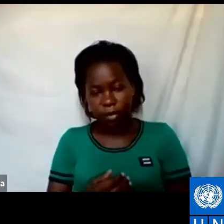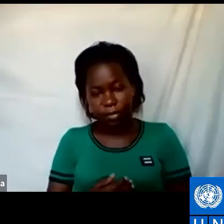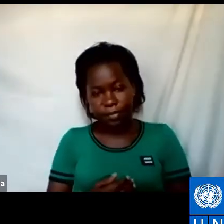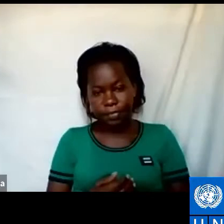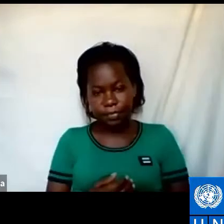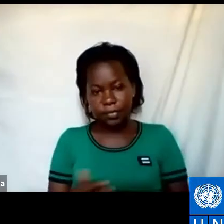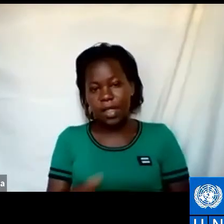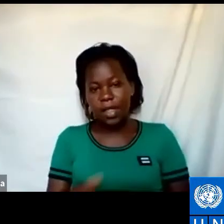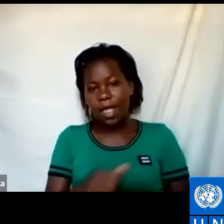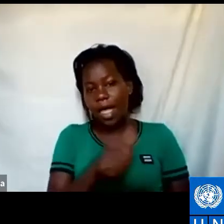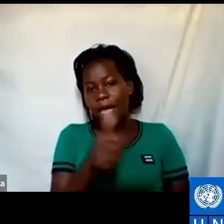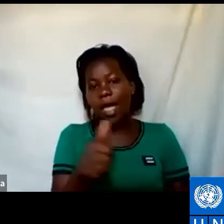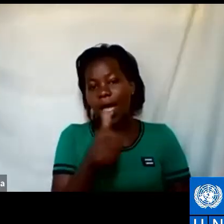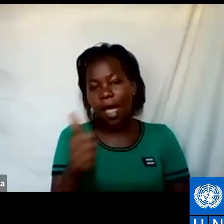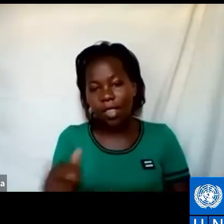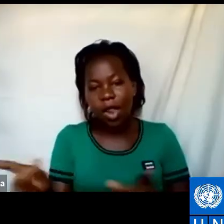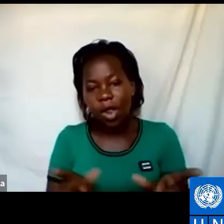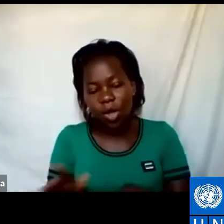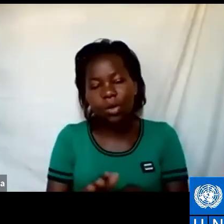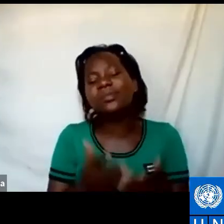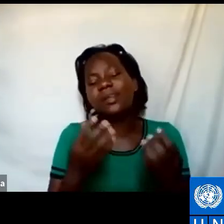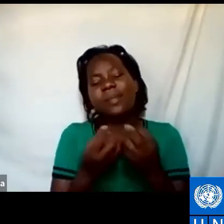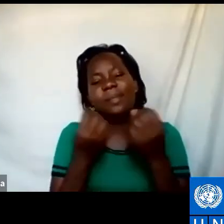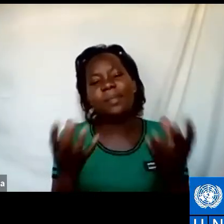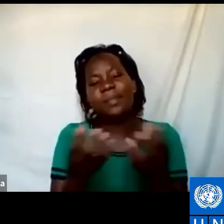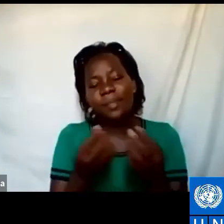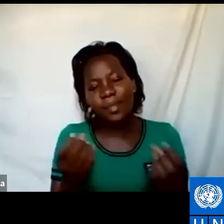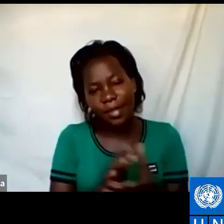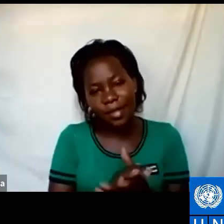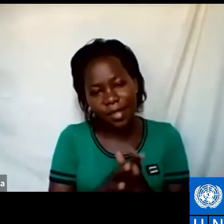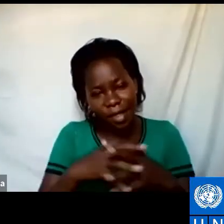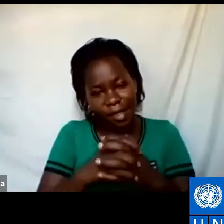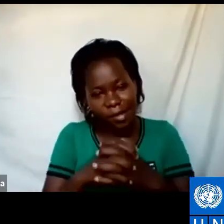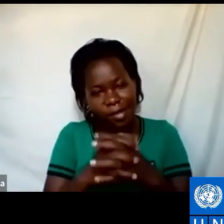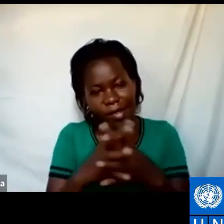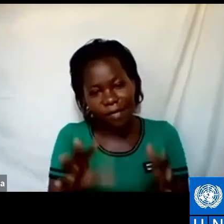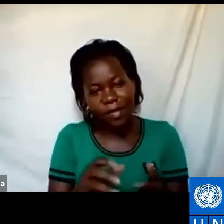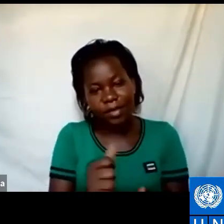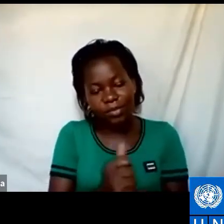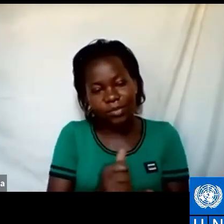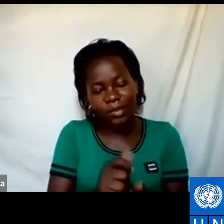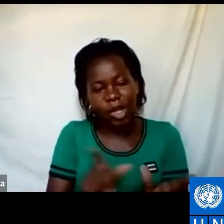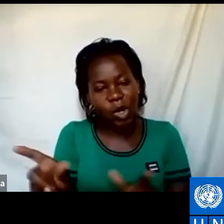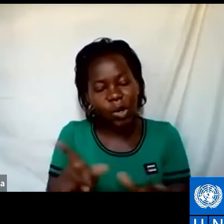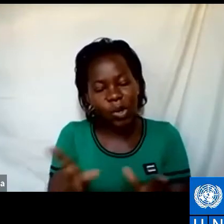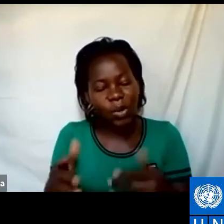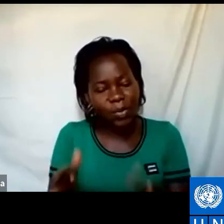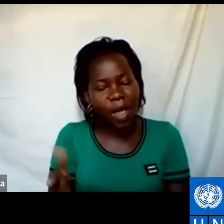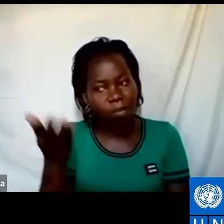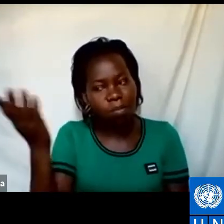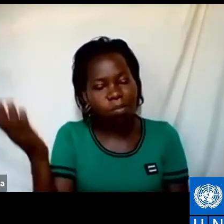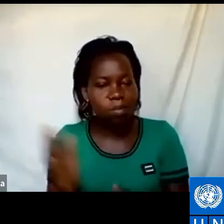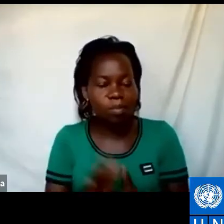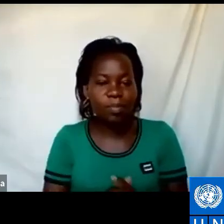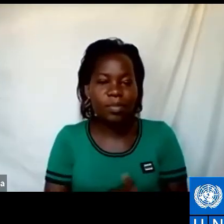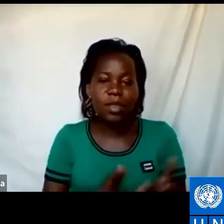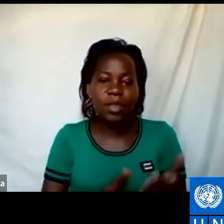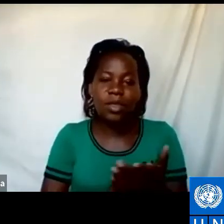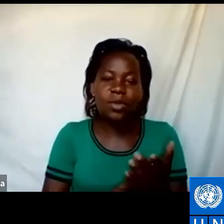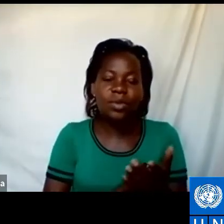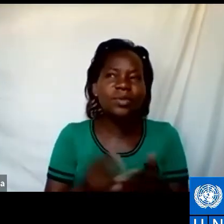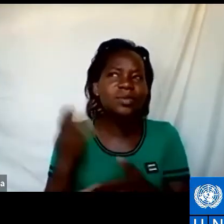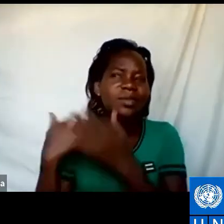that that I would need to do a little more research on, but they are on the market. Those of you who used herbs when you were young,